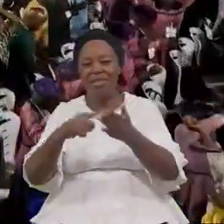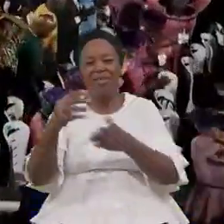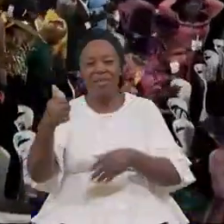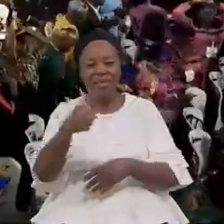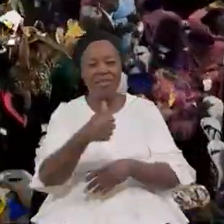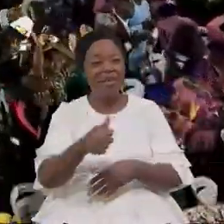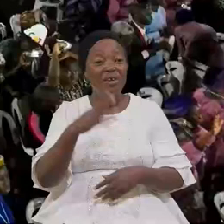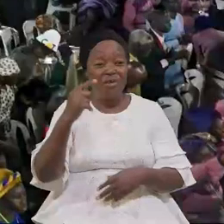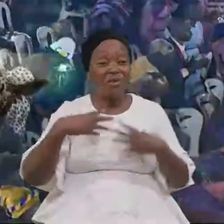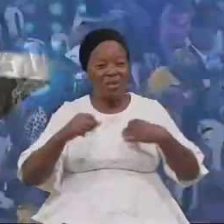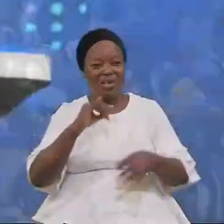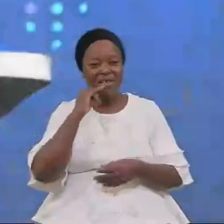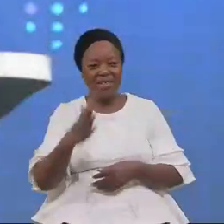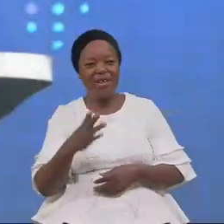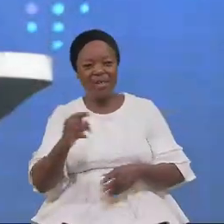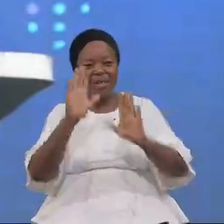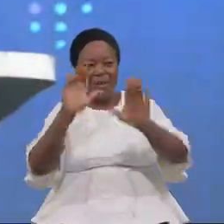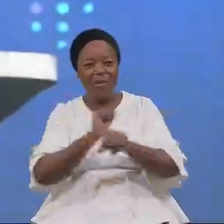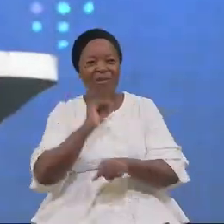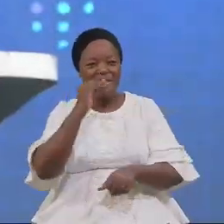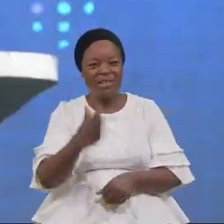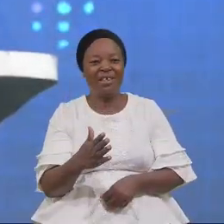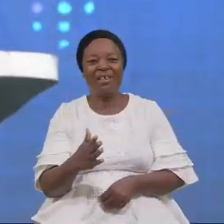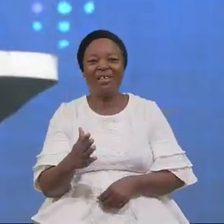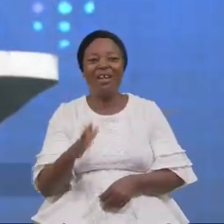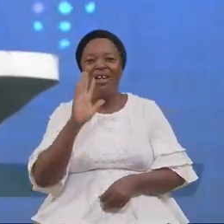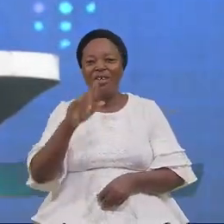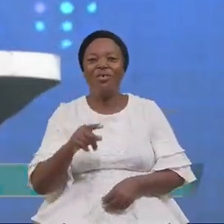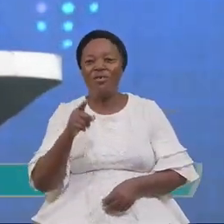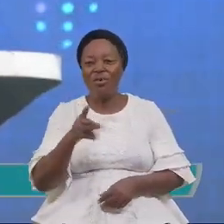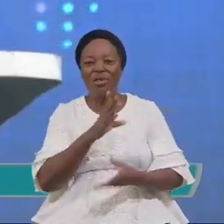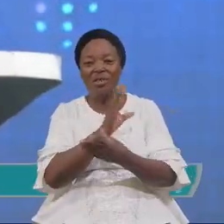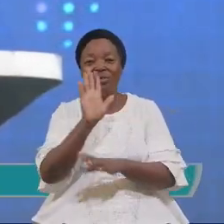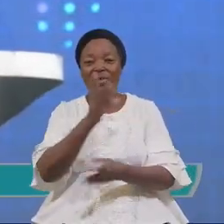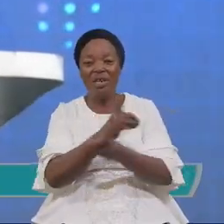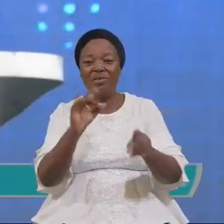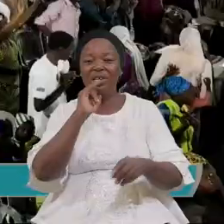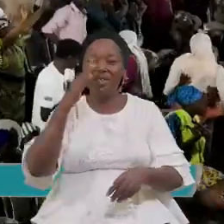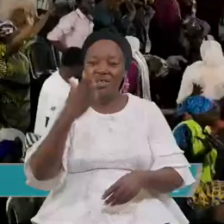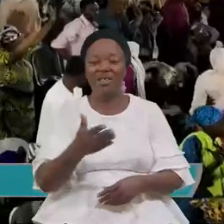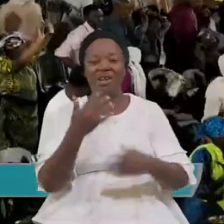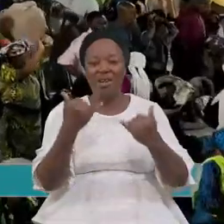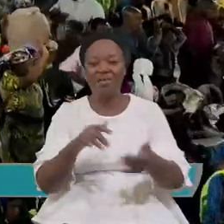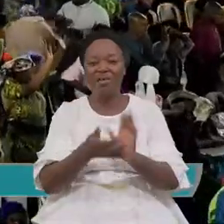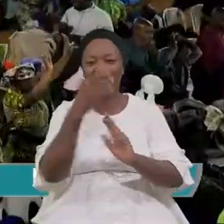Your healing is there. Your miracle is there. Your deliverance is there already.